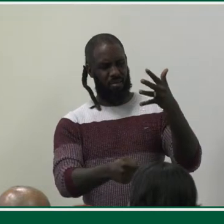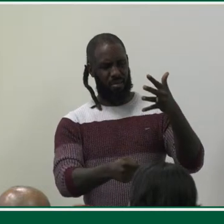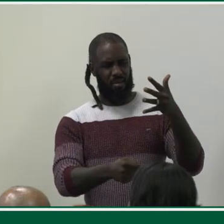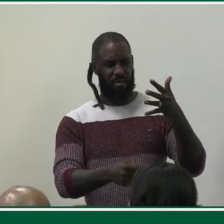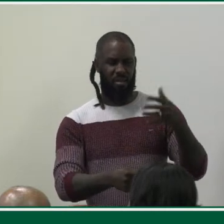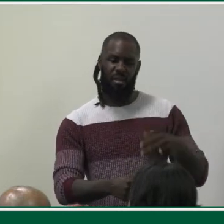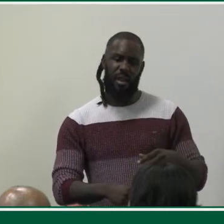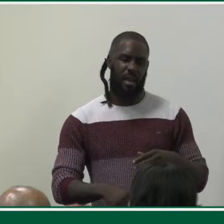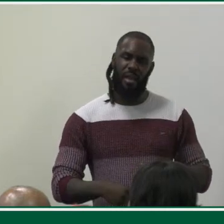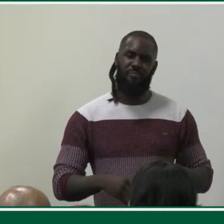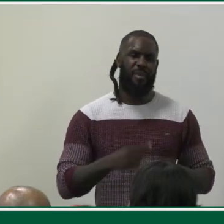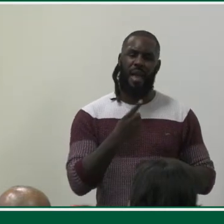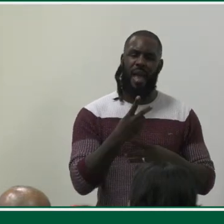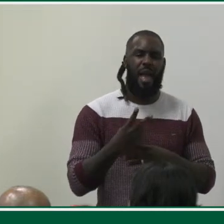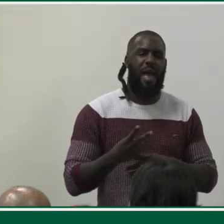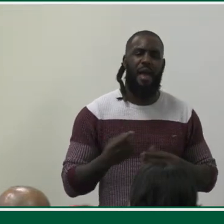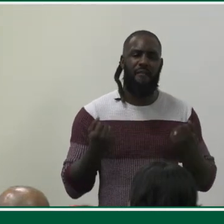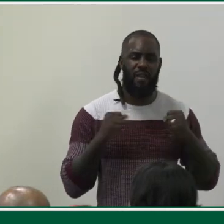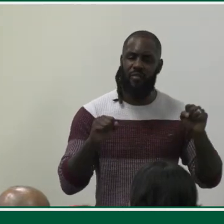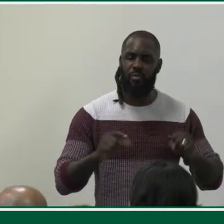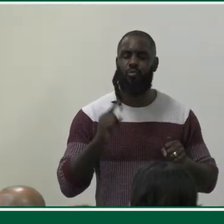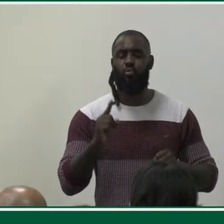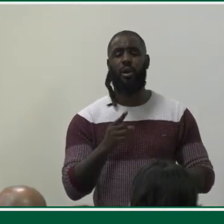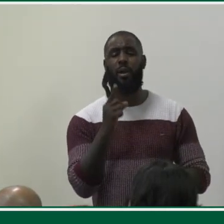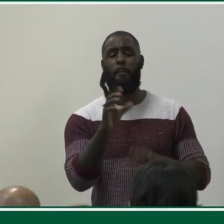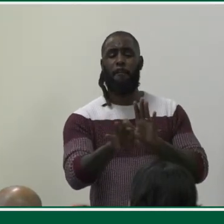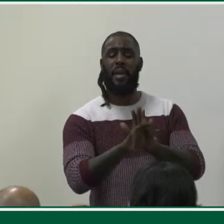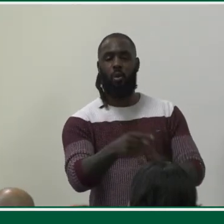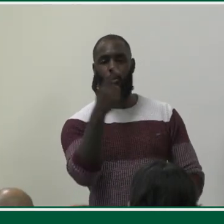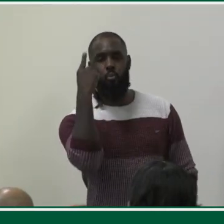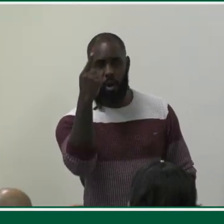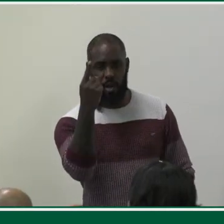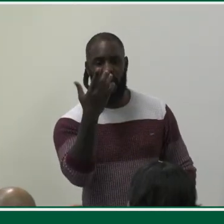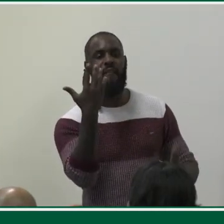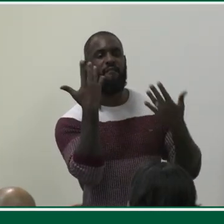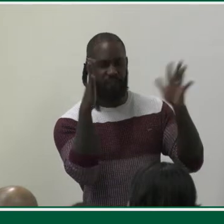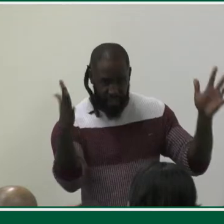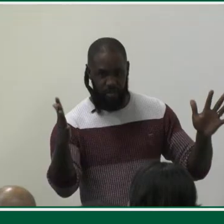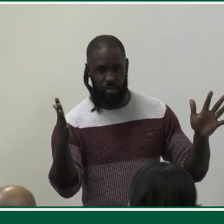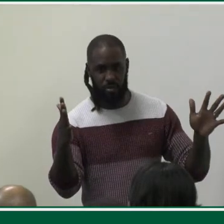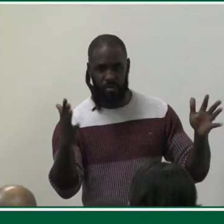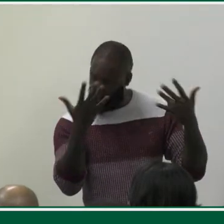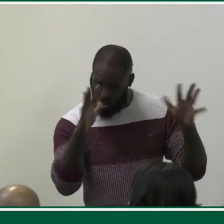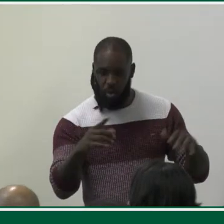mediocre. We're going to pick one thing and we're going to do one thing well.